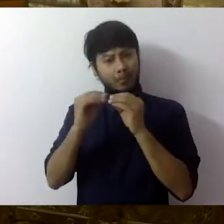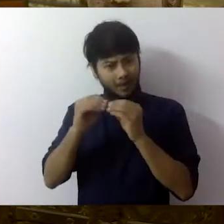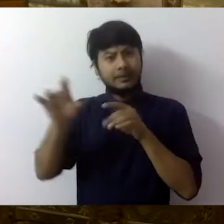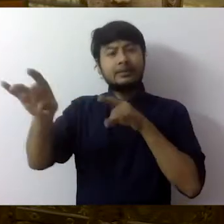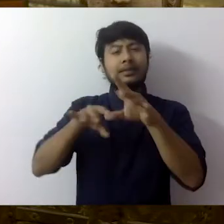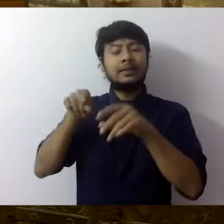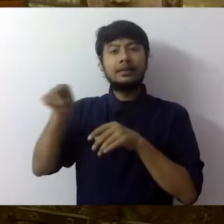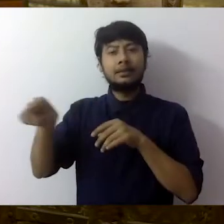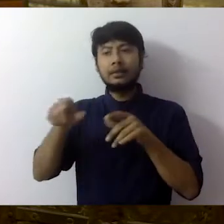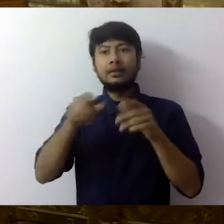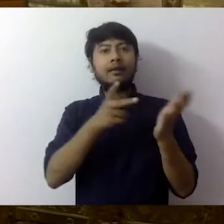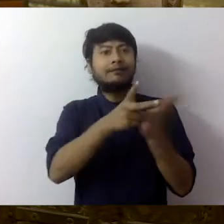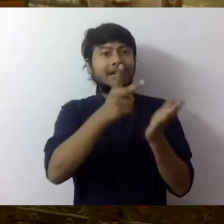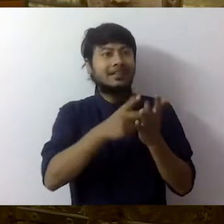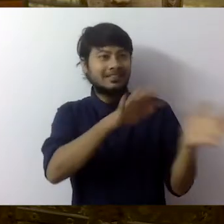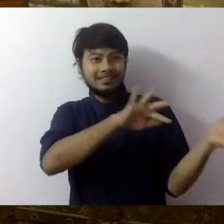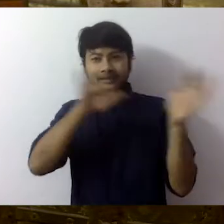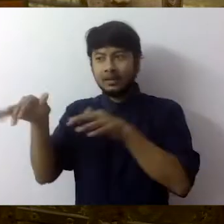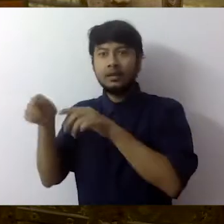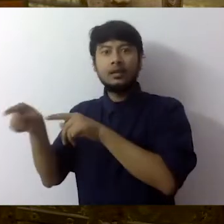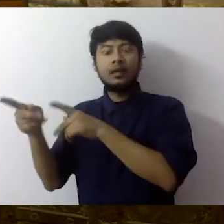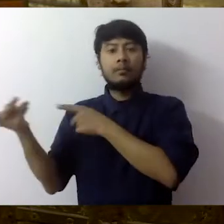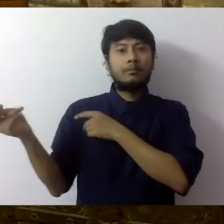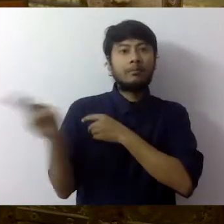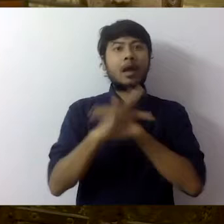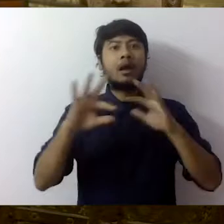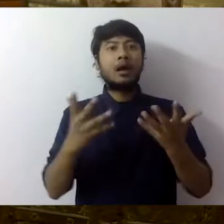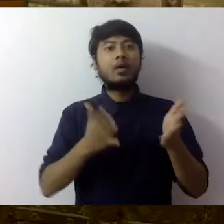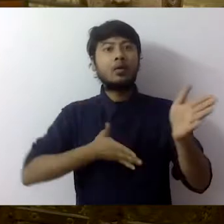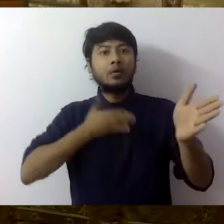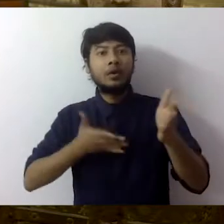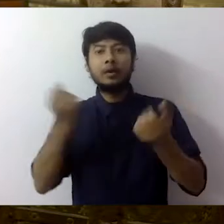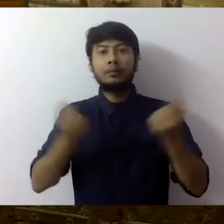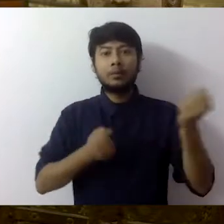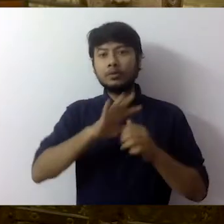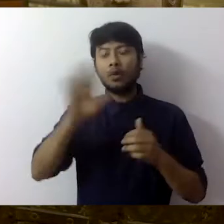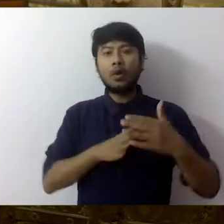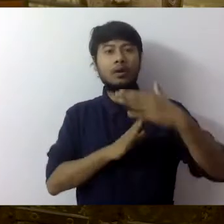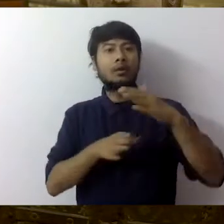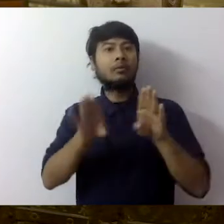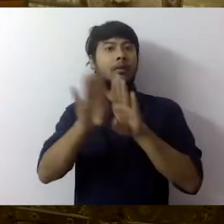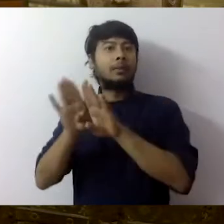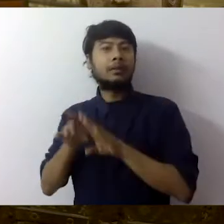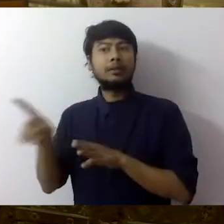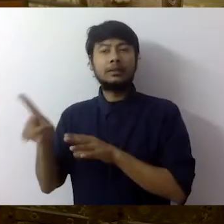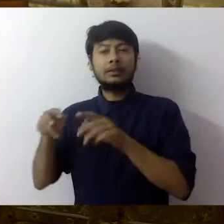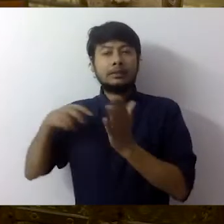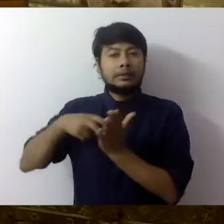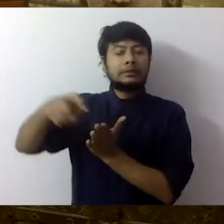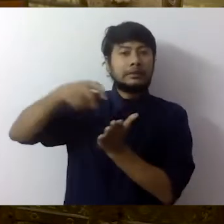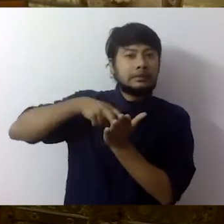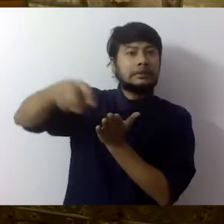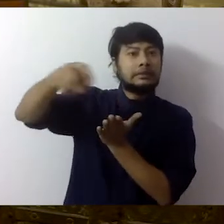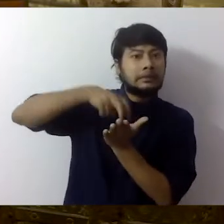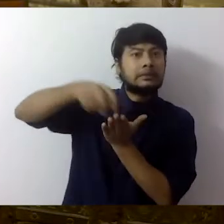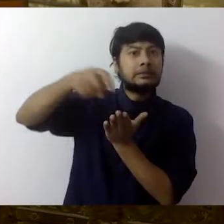the trains and buses were suspended. The film posters are a reminder of the dreams that people from small towns